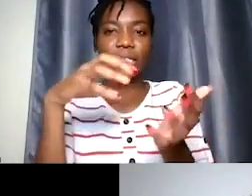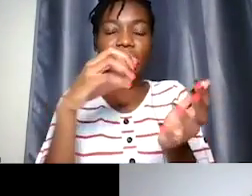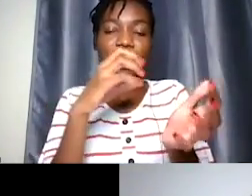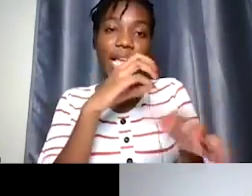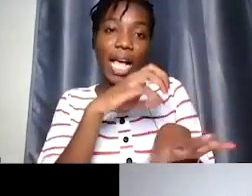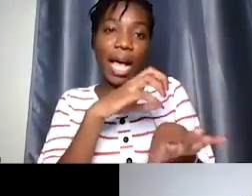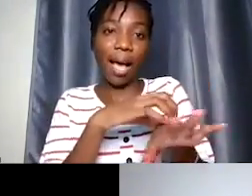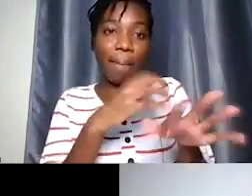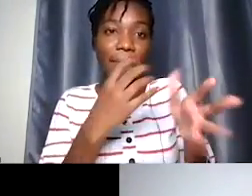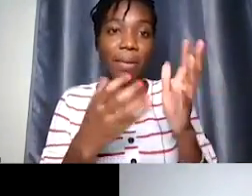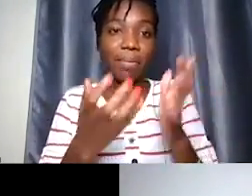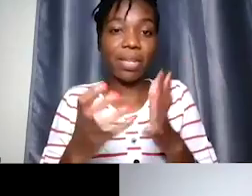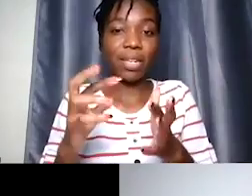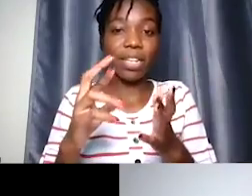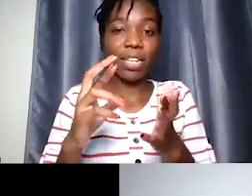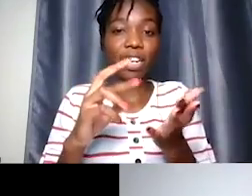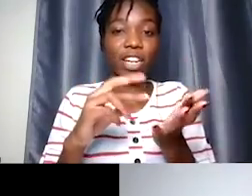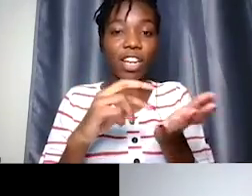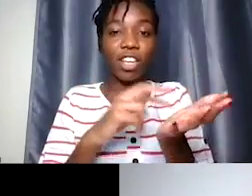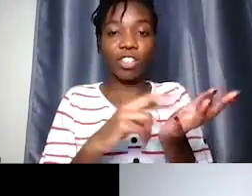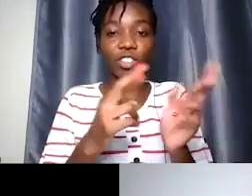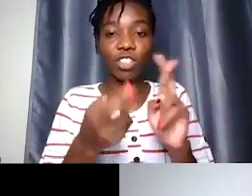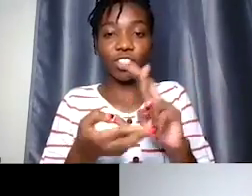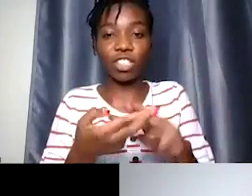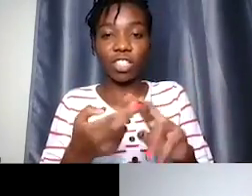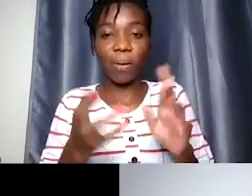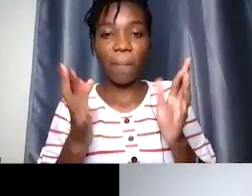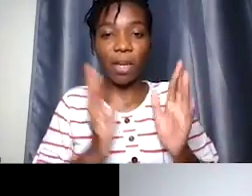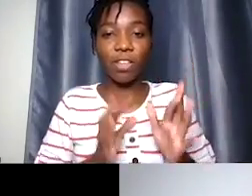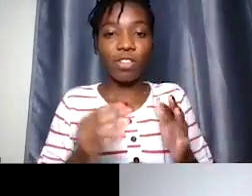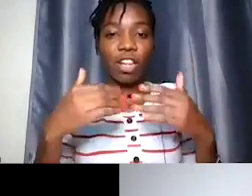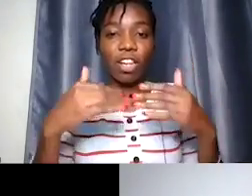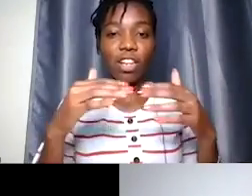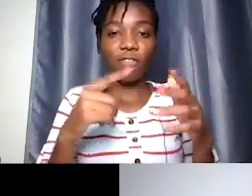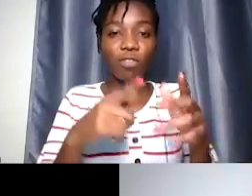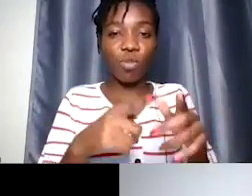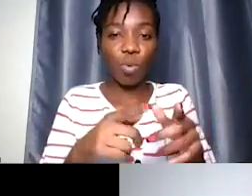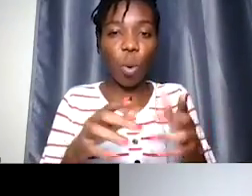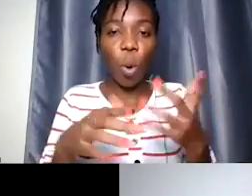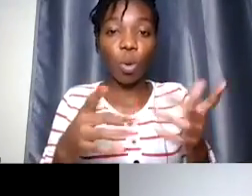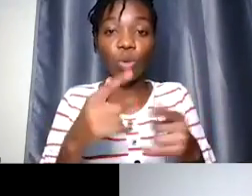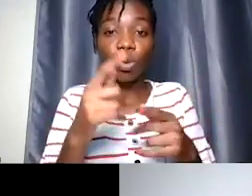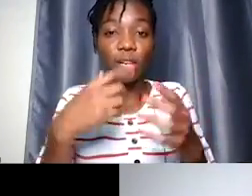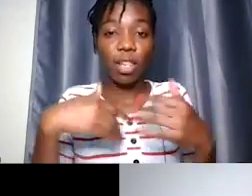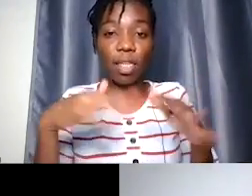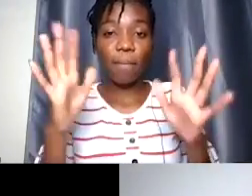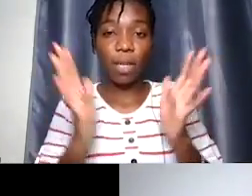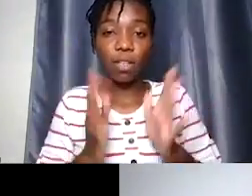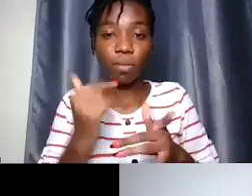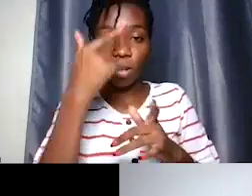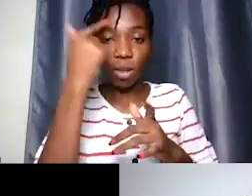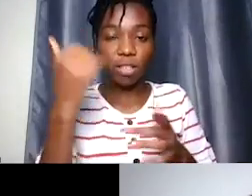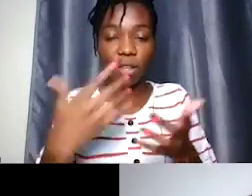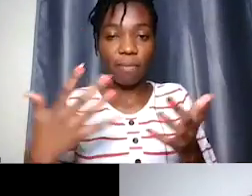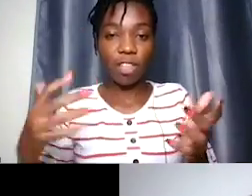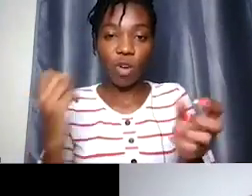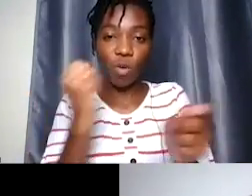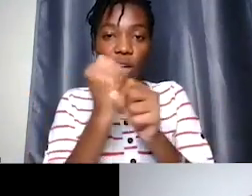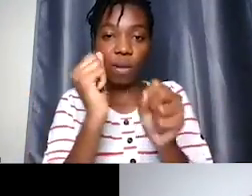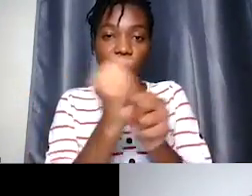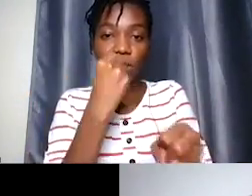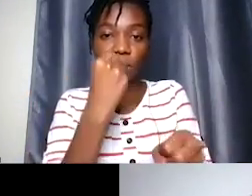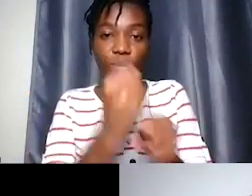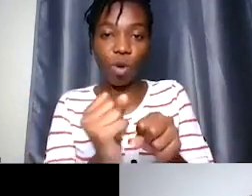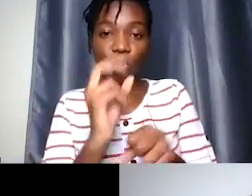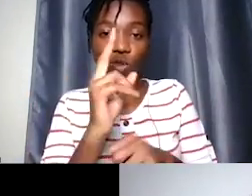has left you, or you left the person because of the things that could not work between the two of you because of